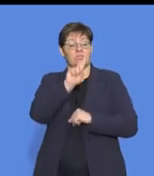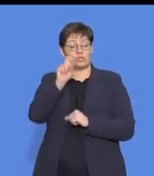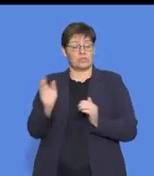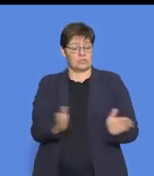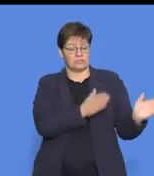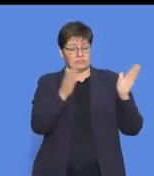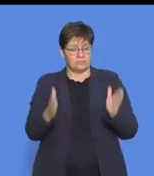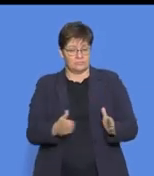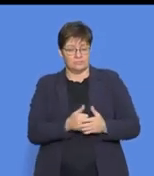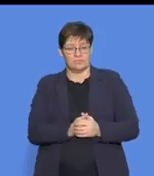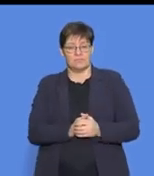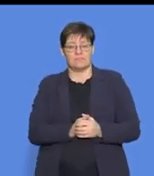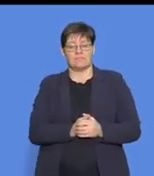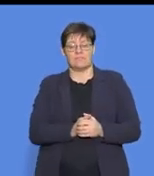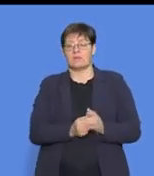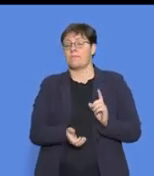Okay, the last question is,